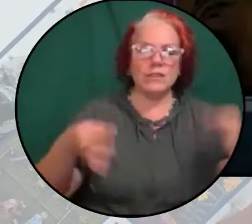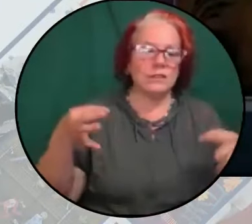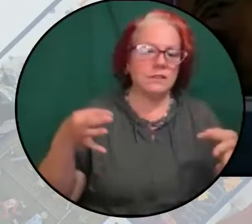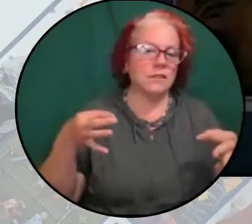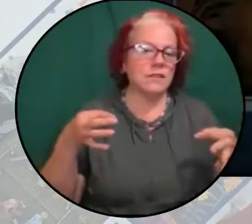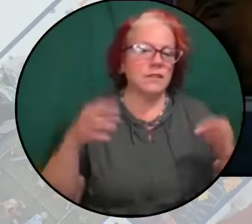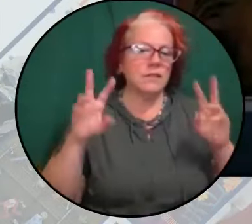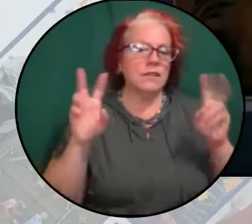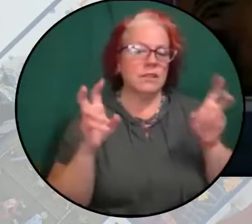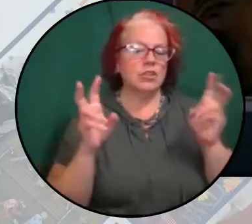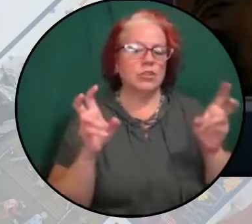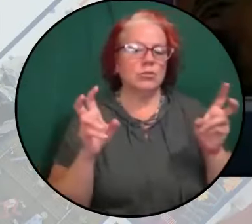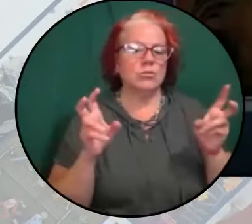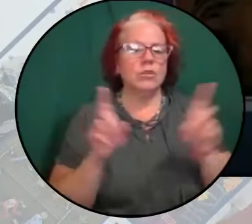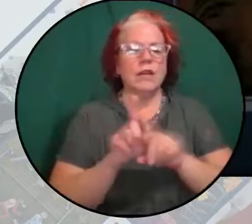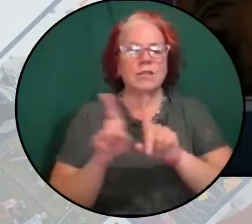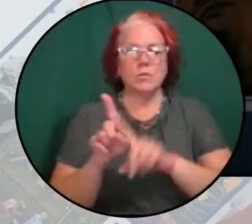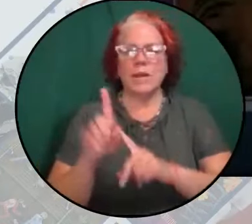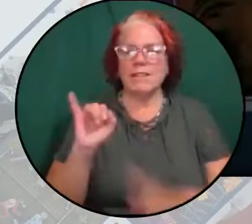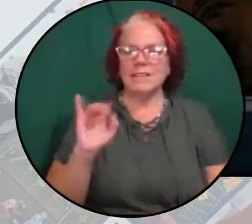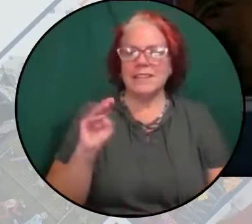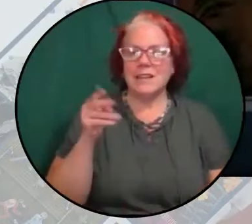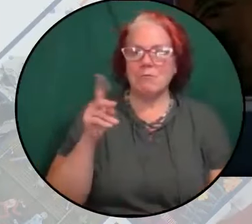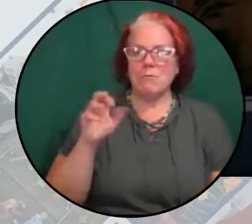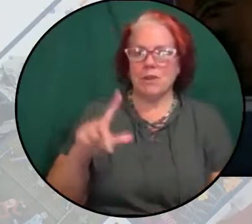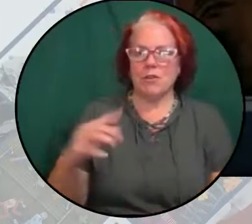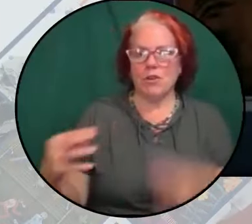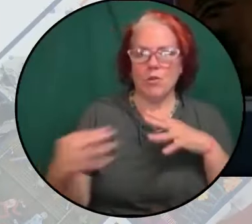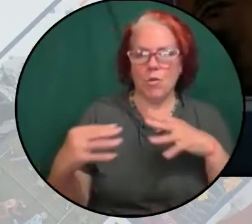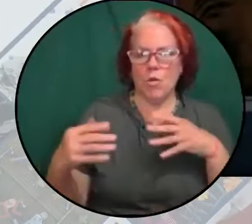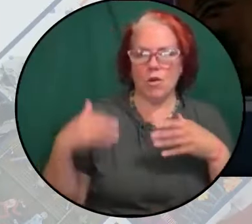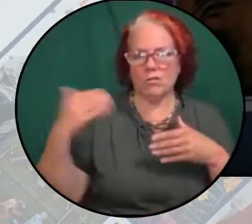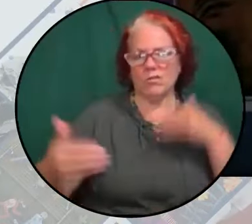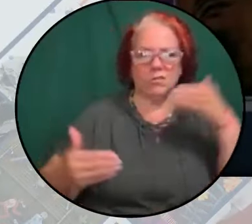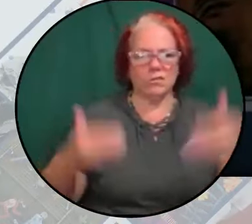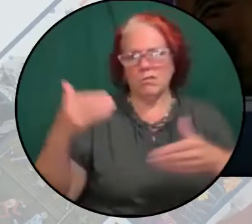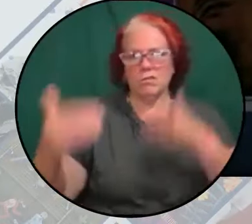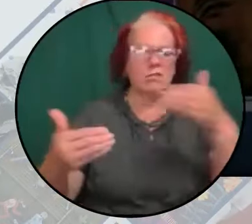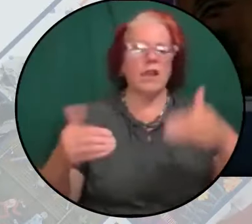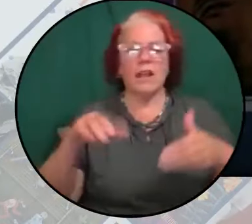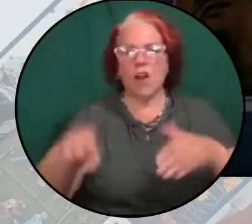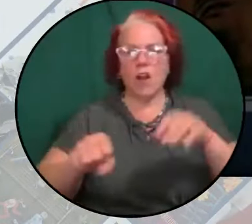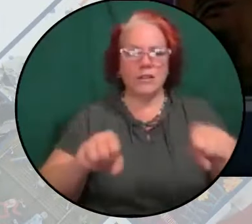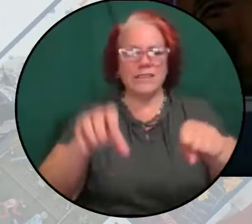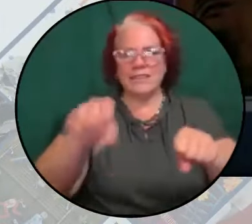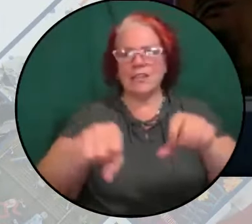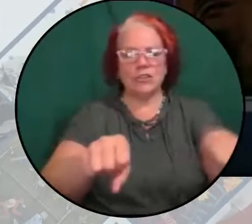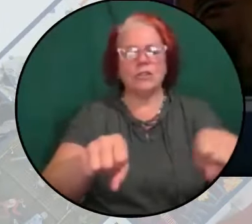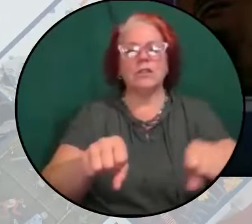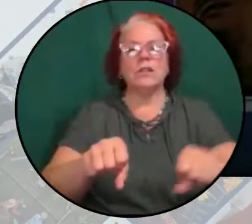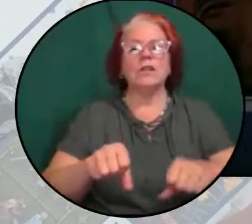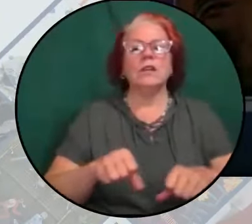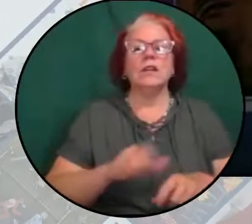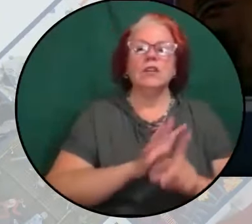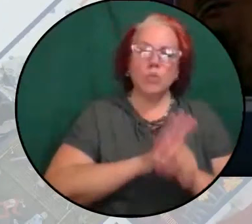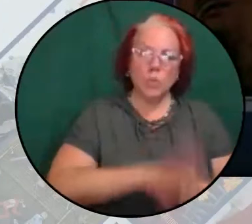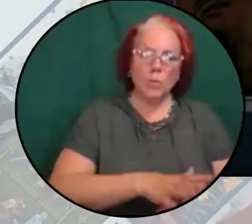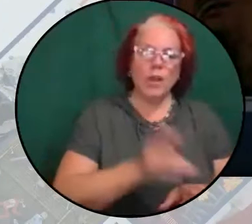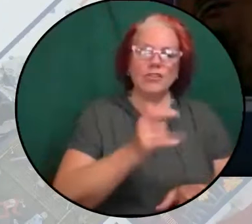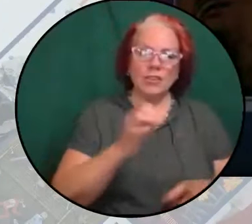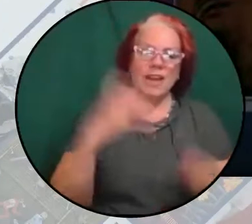as you know the Imperial War Etc um colonization the the repression of